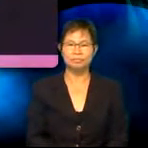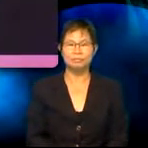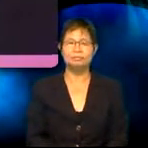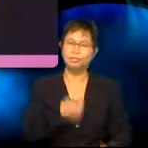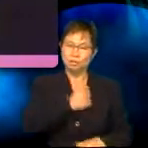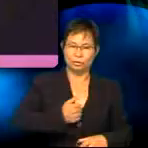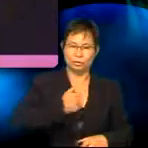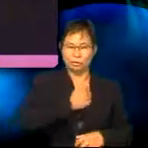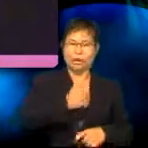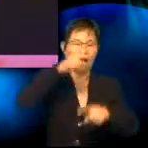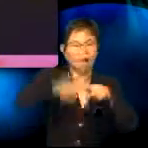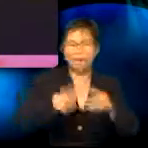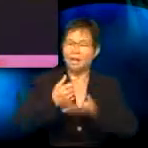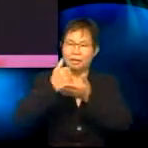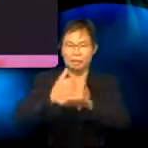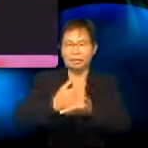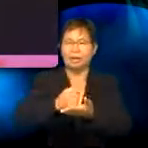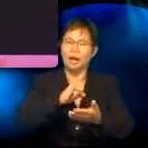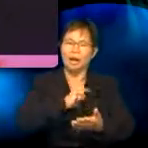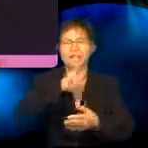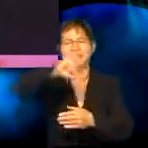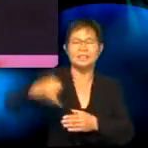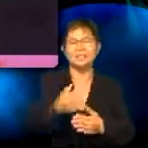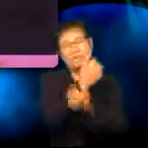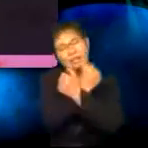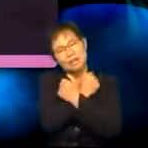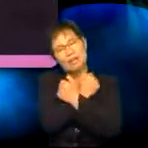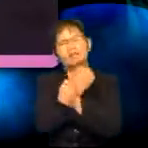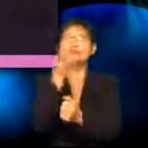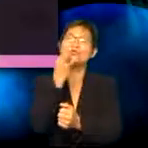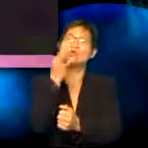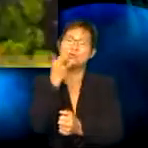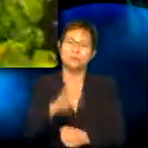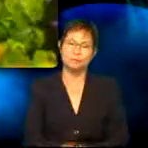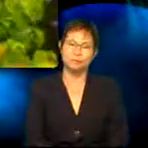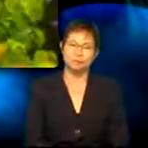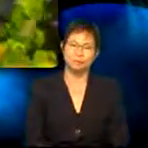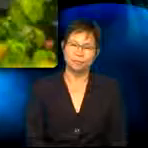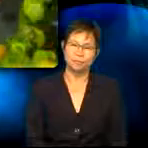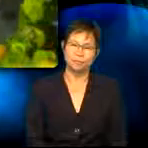Sorry, I can't help it. I just love fruits.